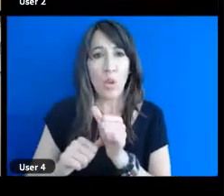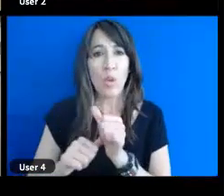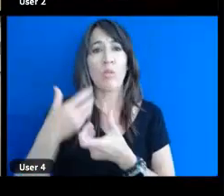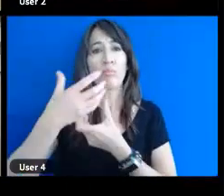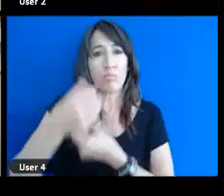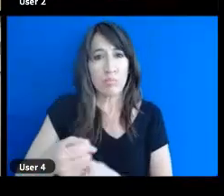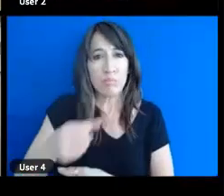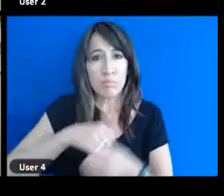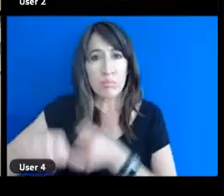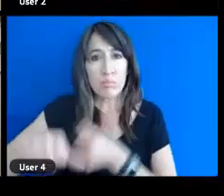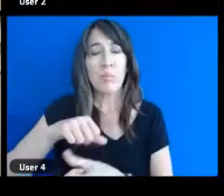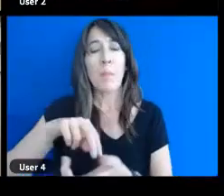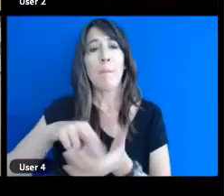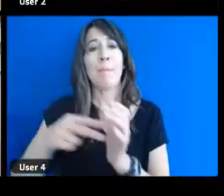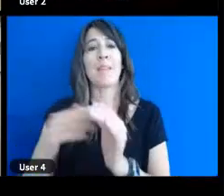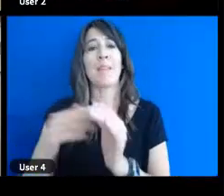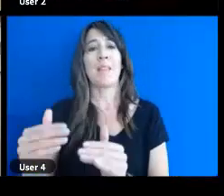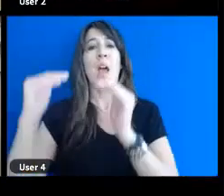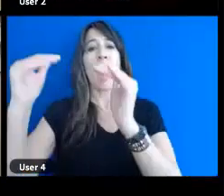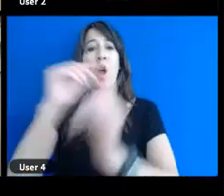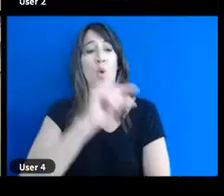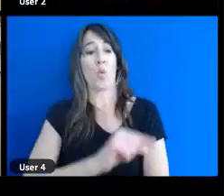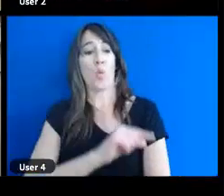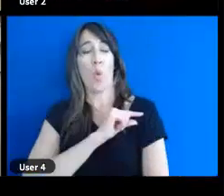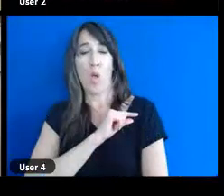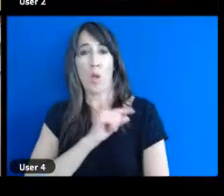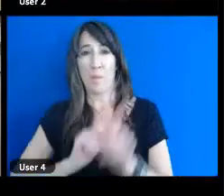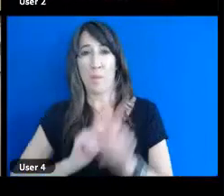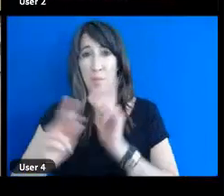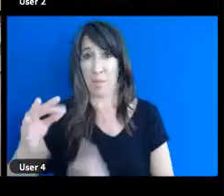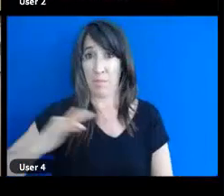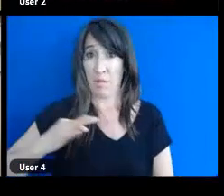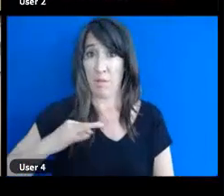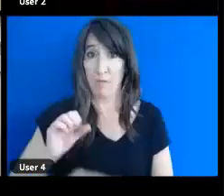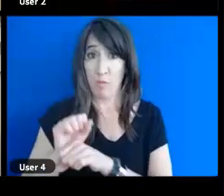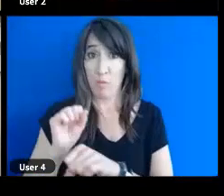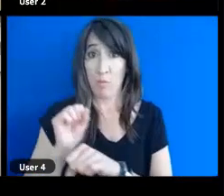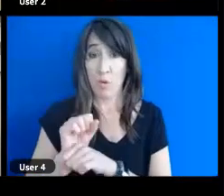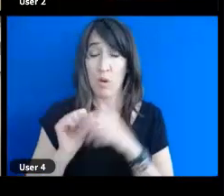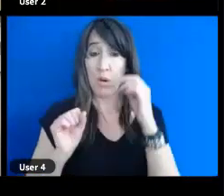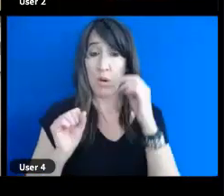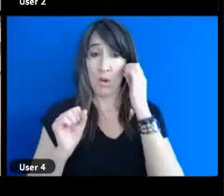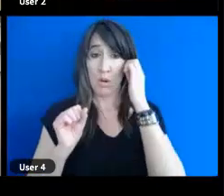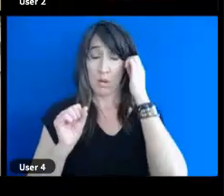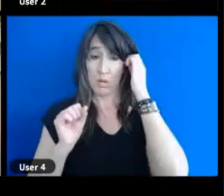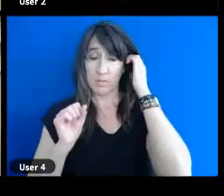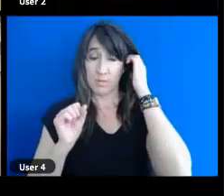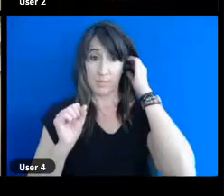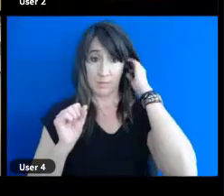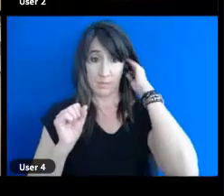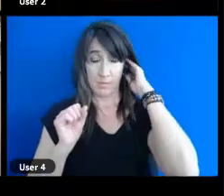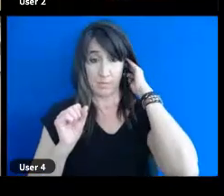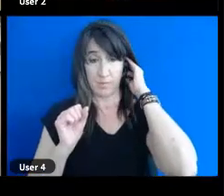and get to know them, they get to know you, you're going to have a higher quality of candidates.